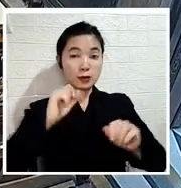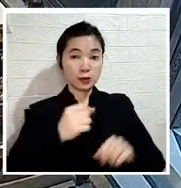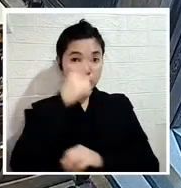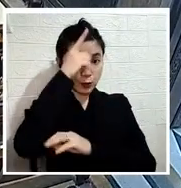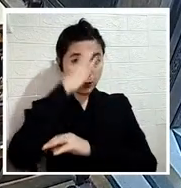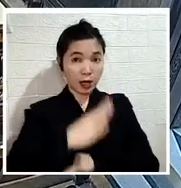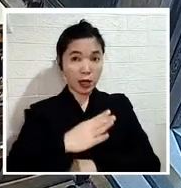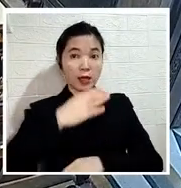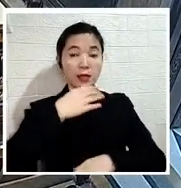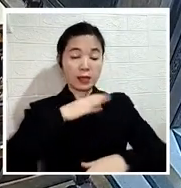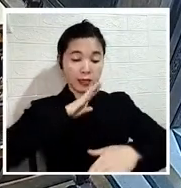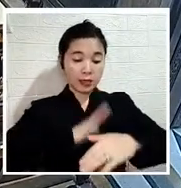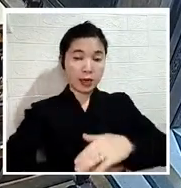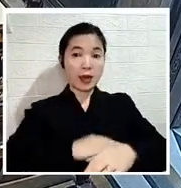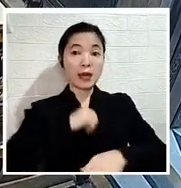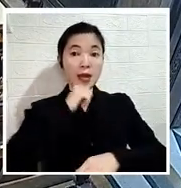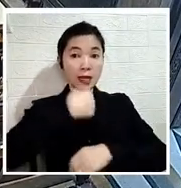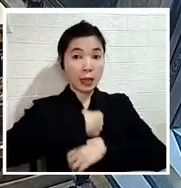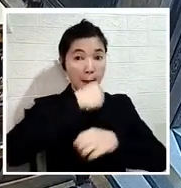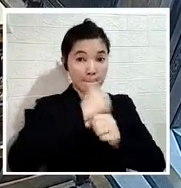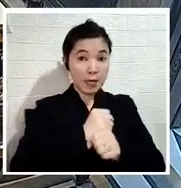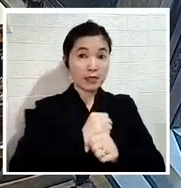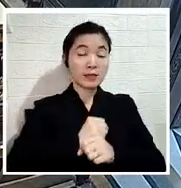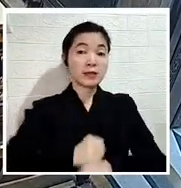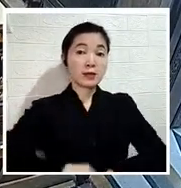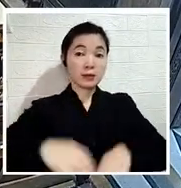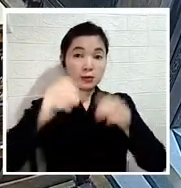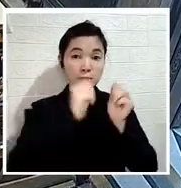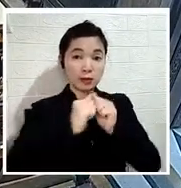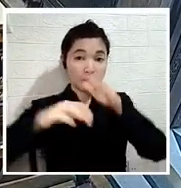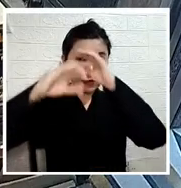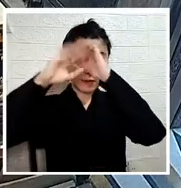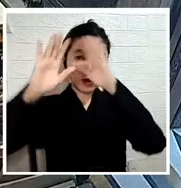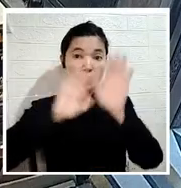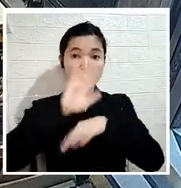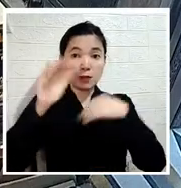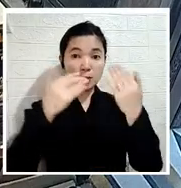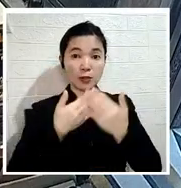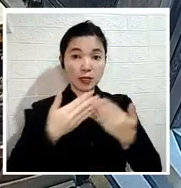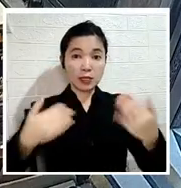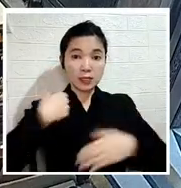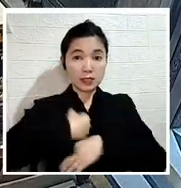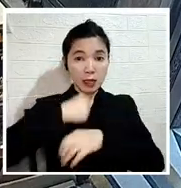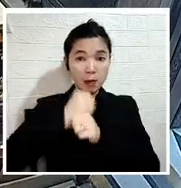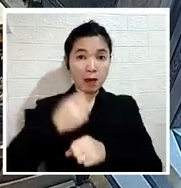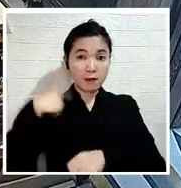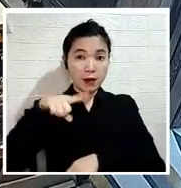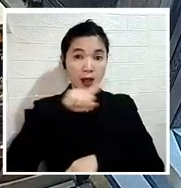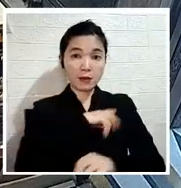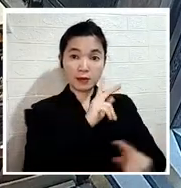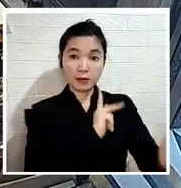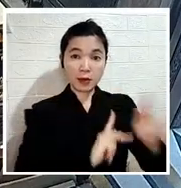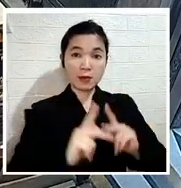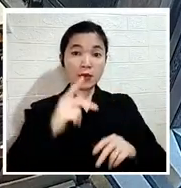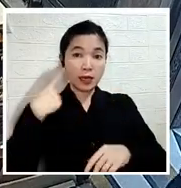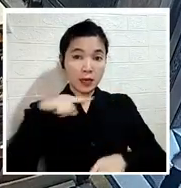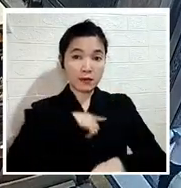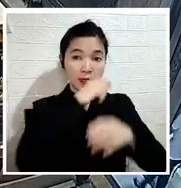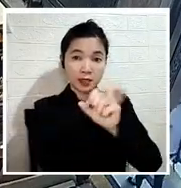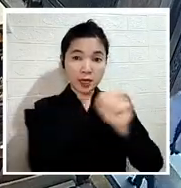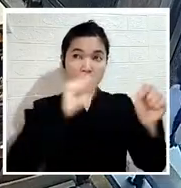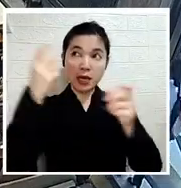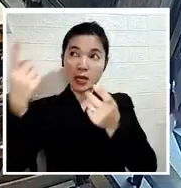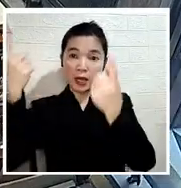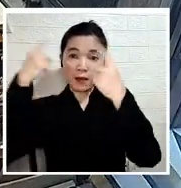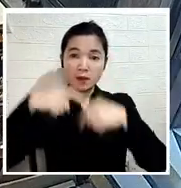made, consubstantial with the Father. Through him all things are made, for us men and for our salvation. He came down from